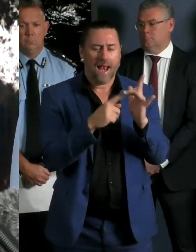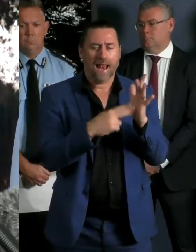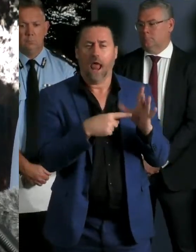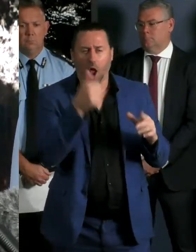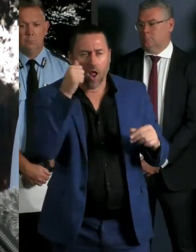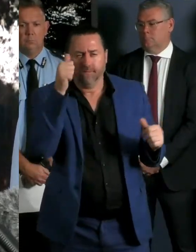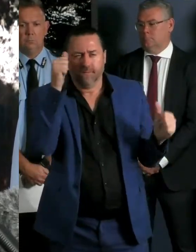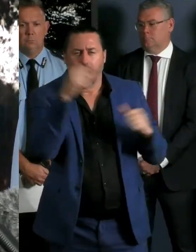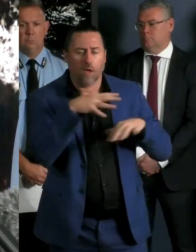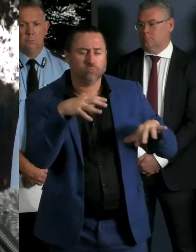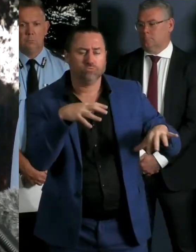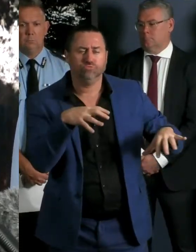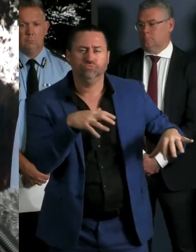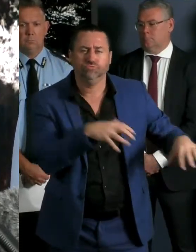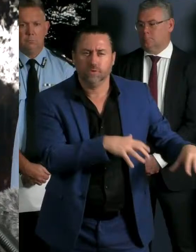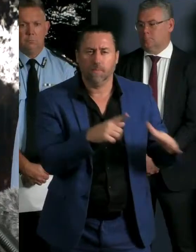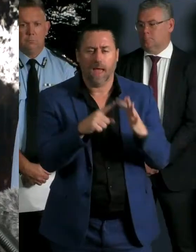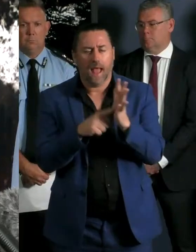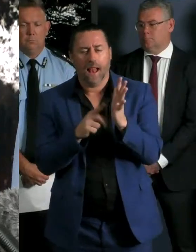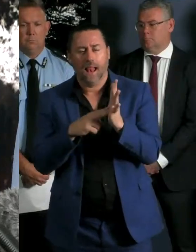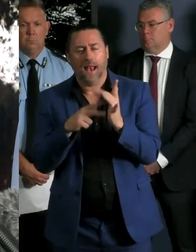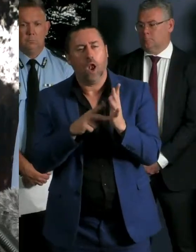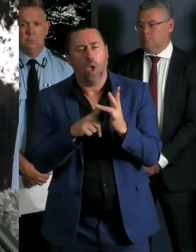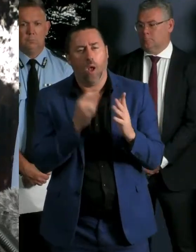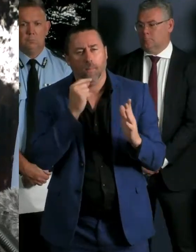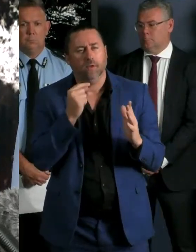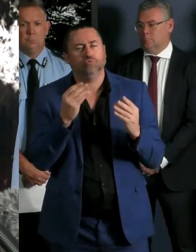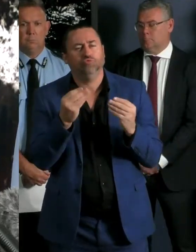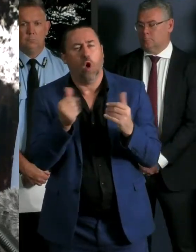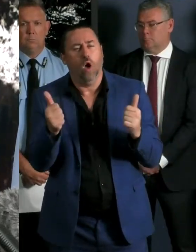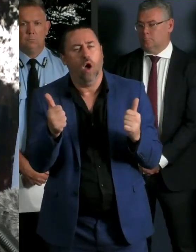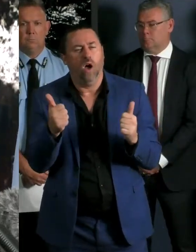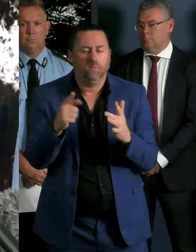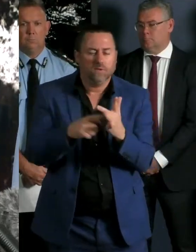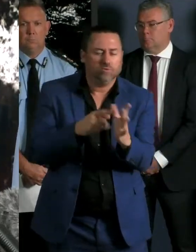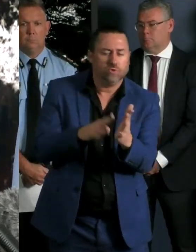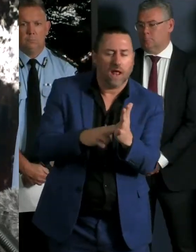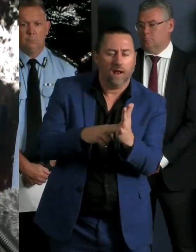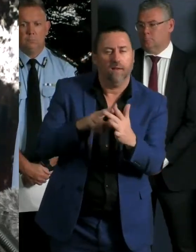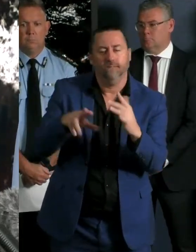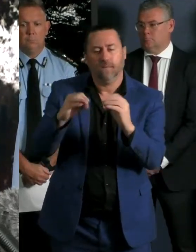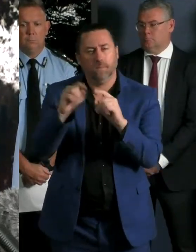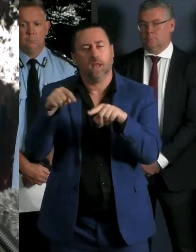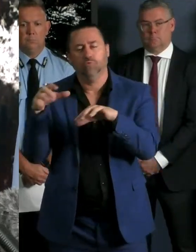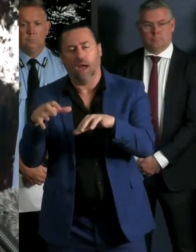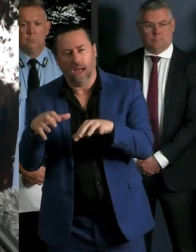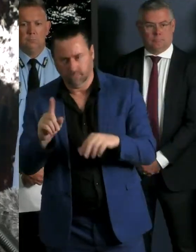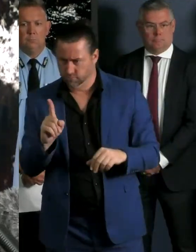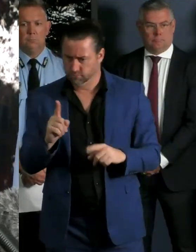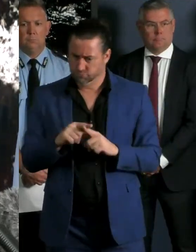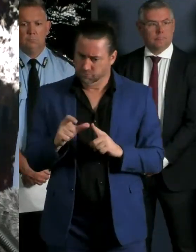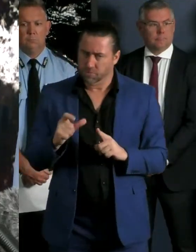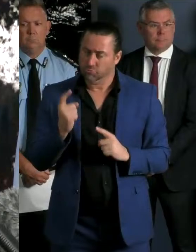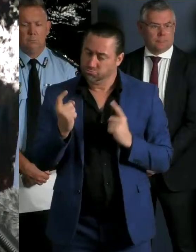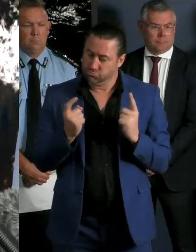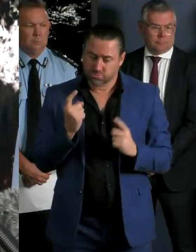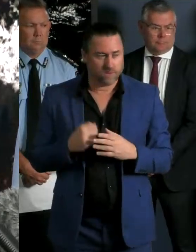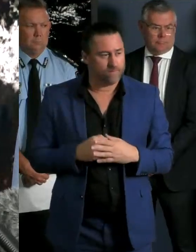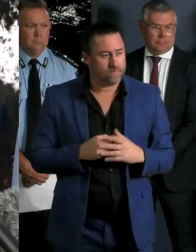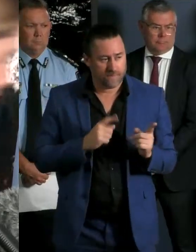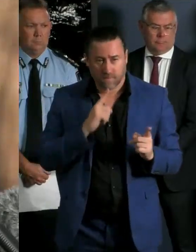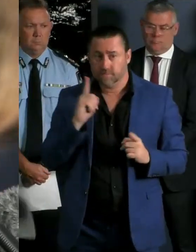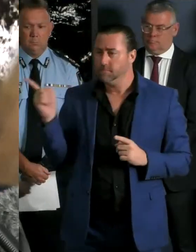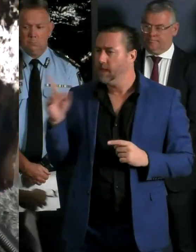where we typically see our season start a bit later, so around January, February. Maybe for the energy minister, how's the